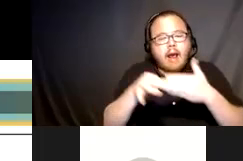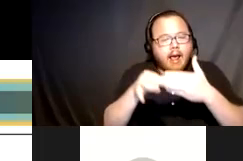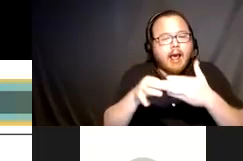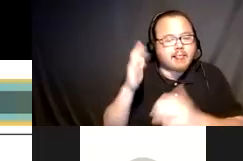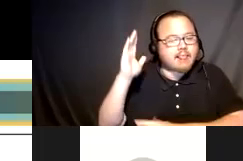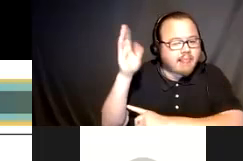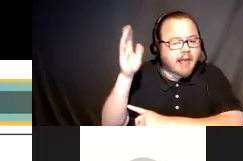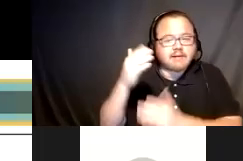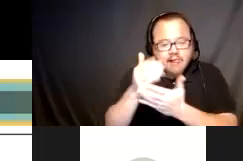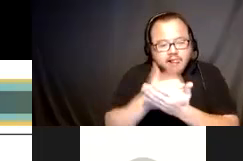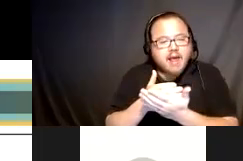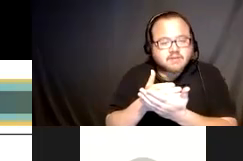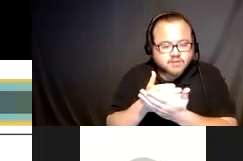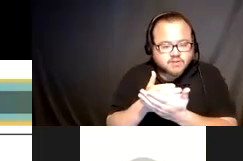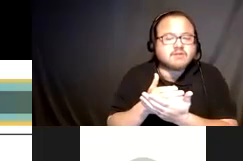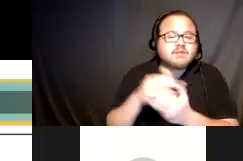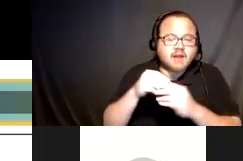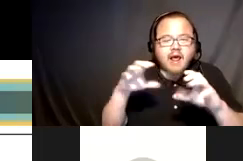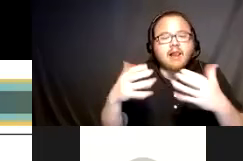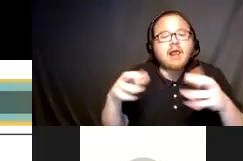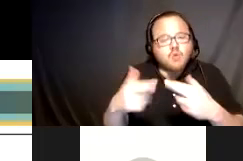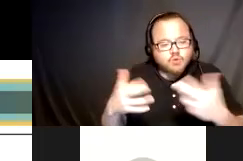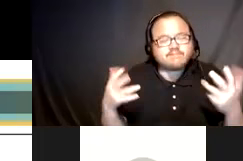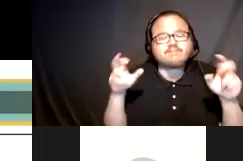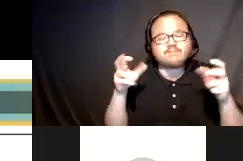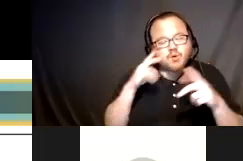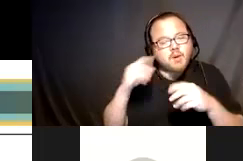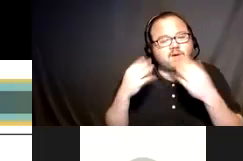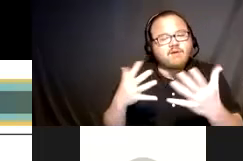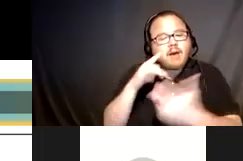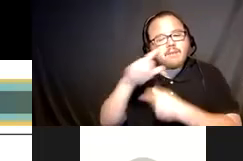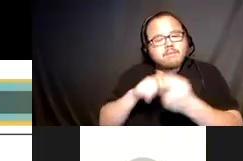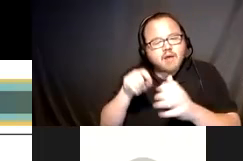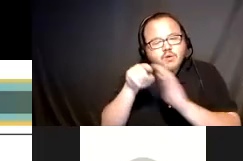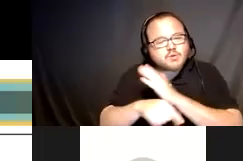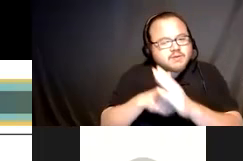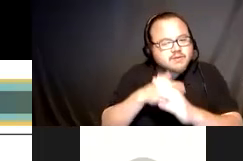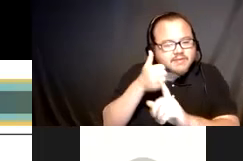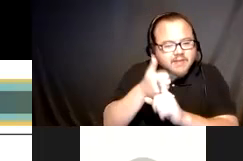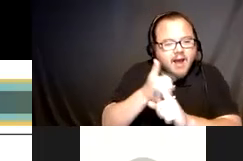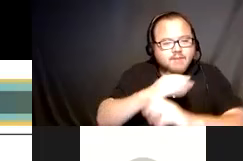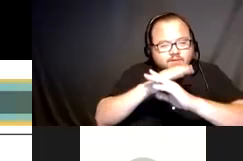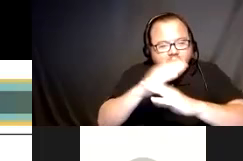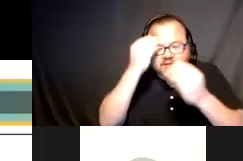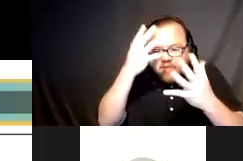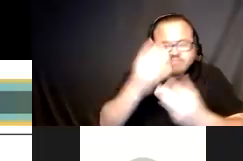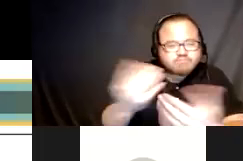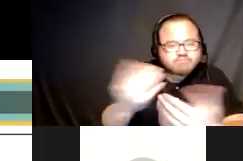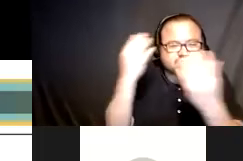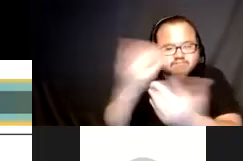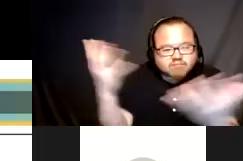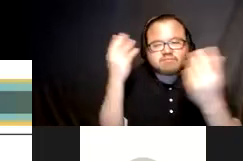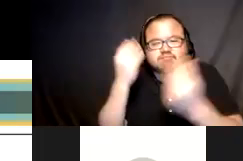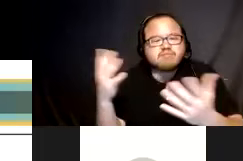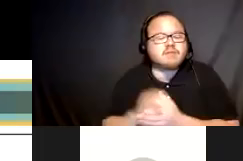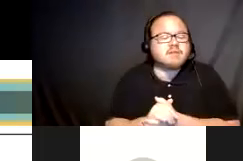within the classrooms to be able to provide specific suicide prevention information. We also